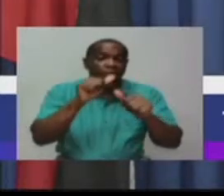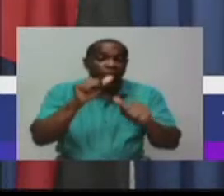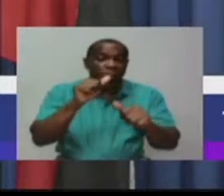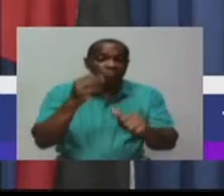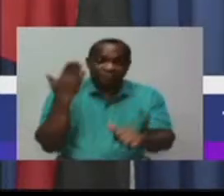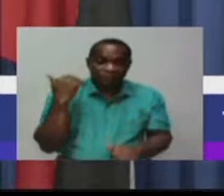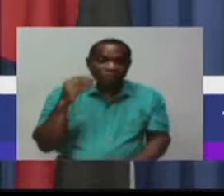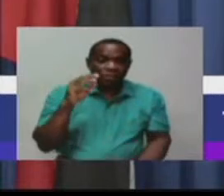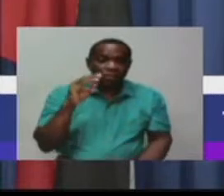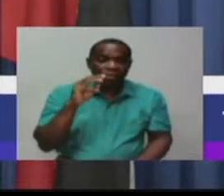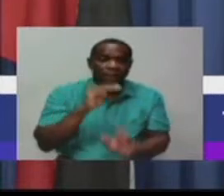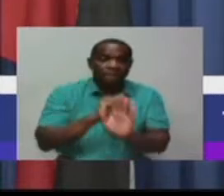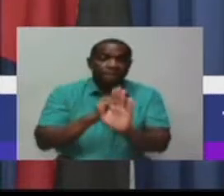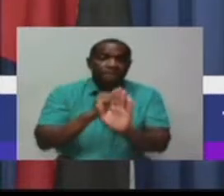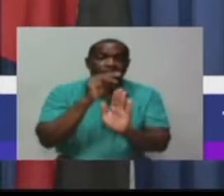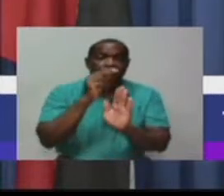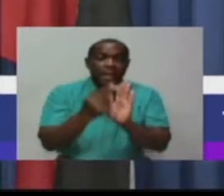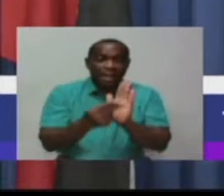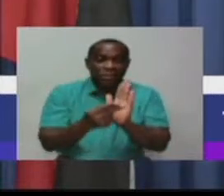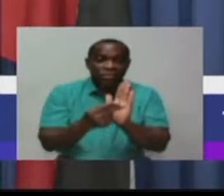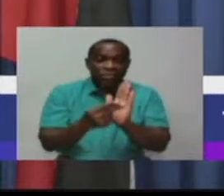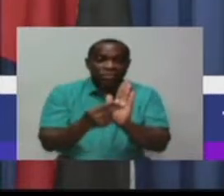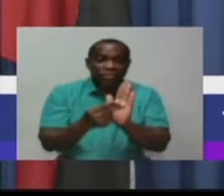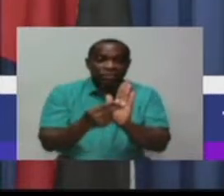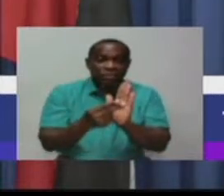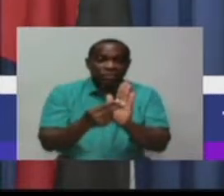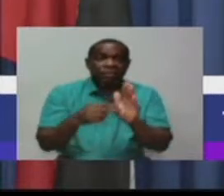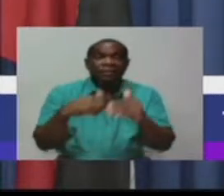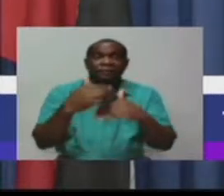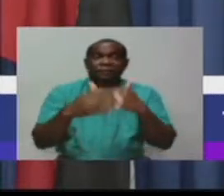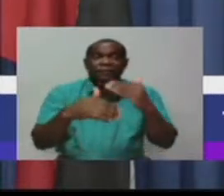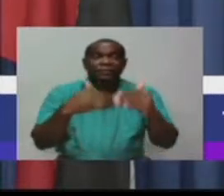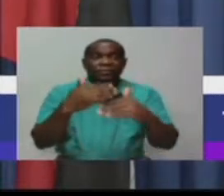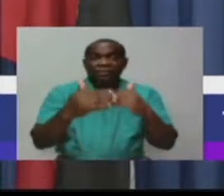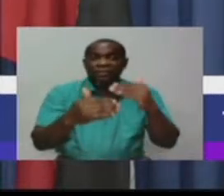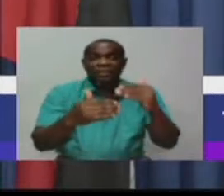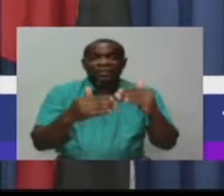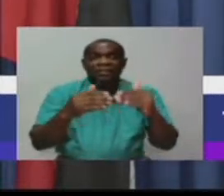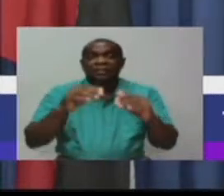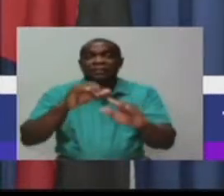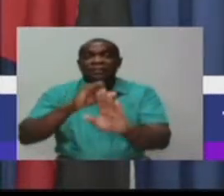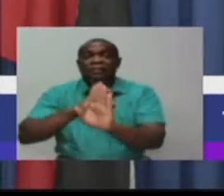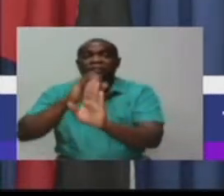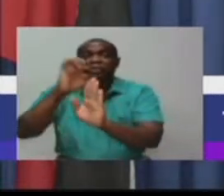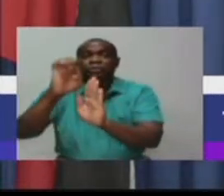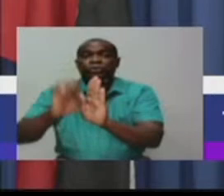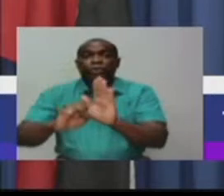so steeply to June. And remember the reaction in this country on the day